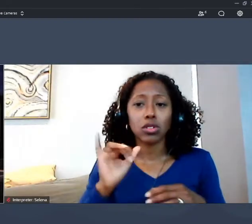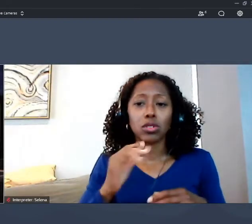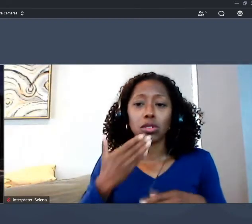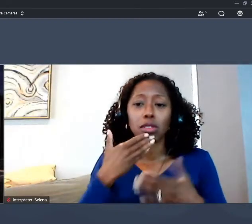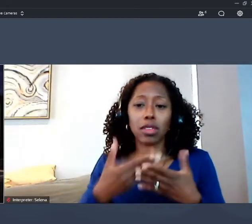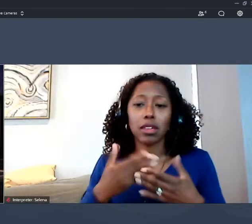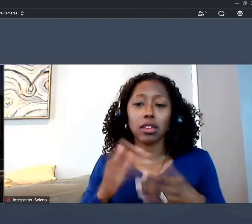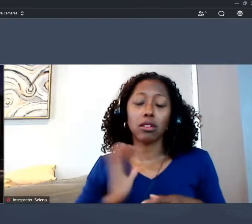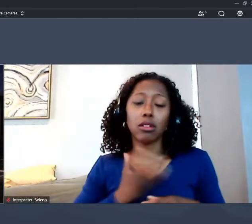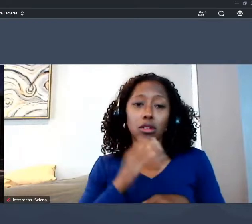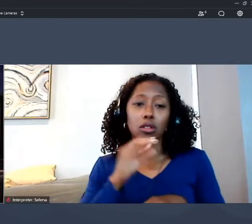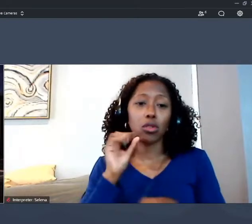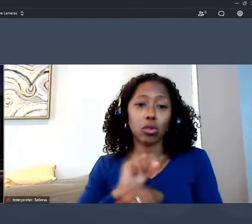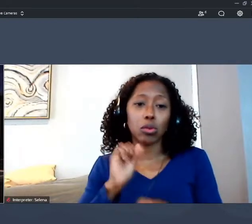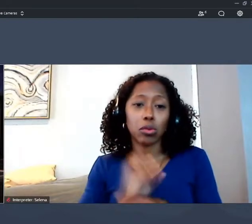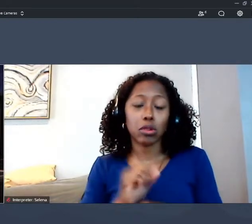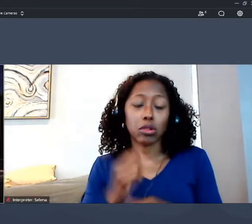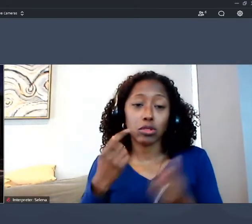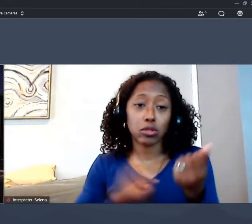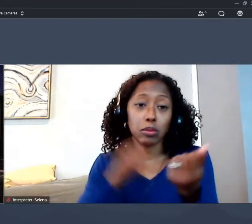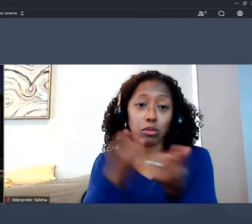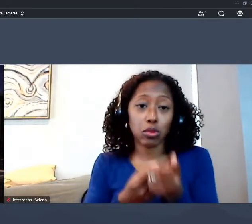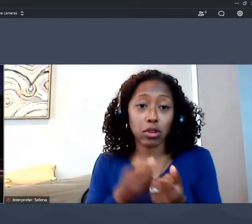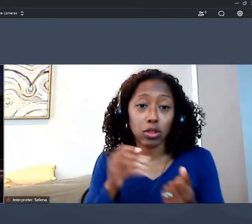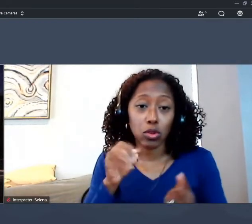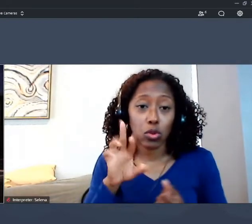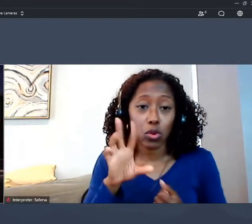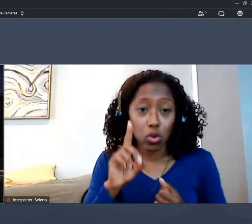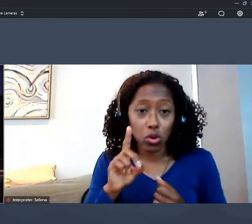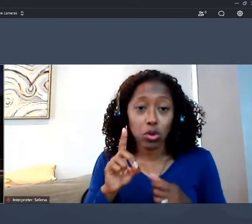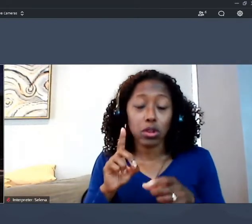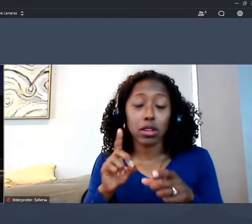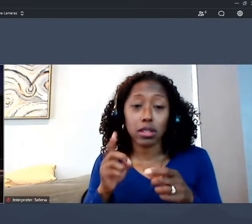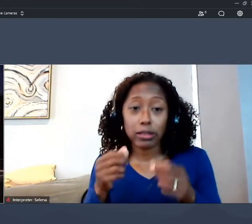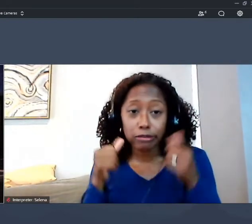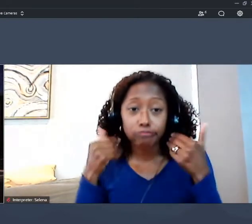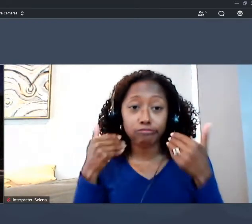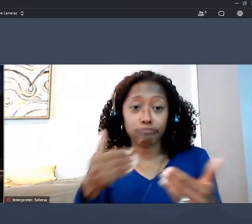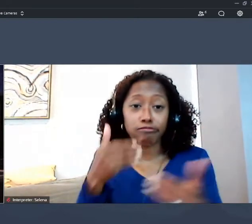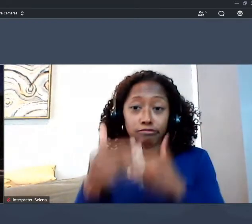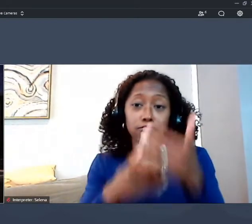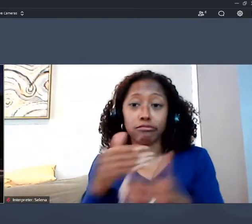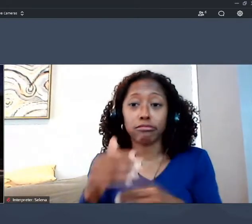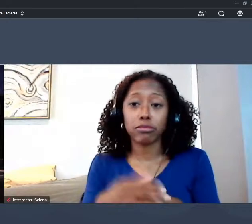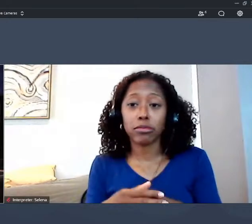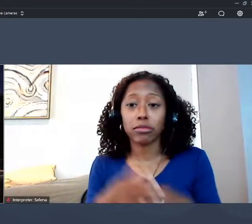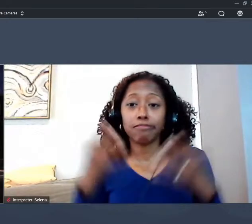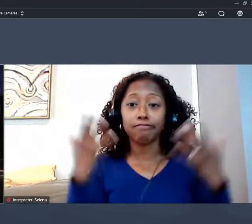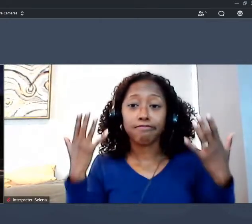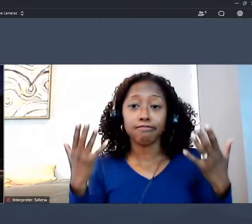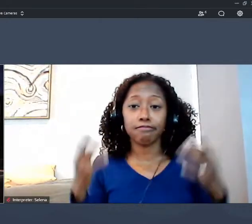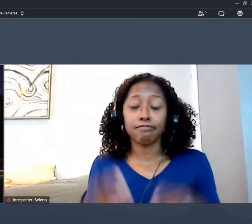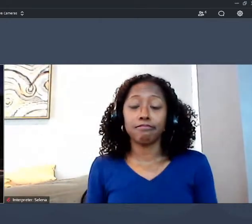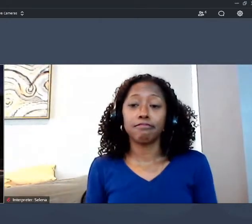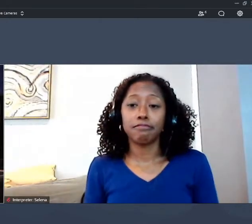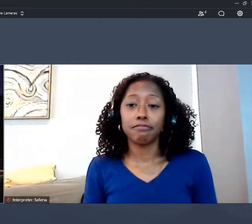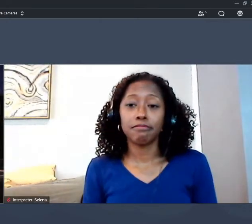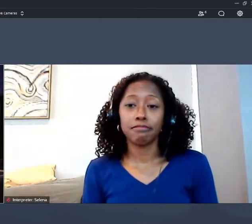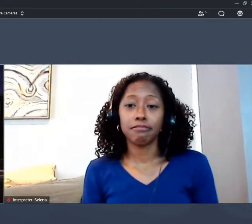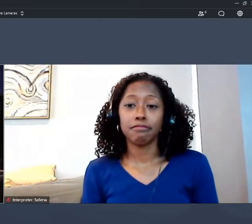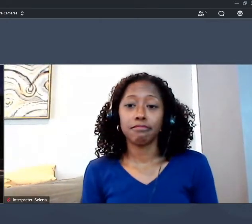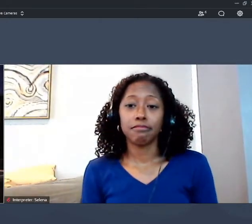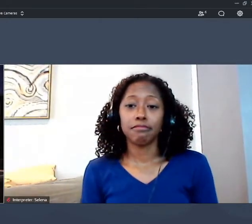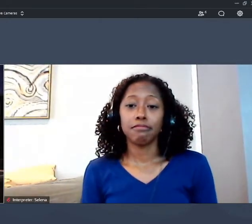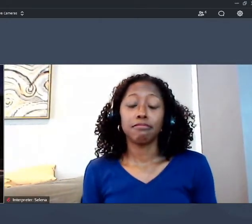supporting this ordinance, and let's push forward and keep doing what we're supposed to do. And with that, call for the question. Thank you very much. It's been